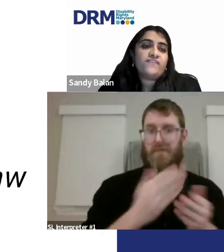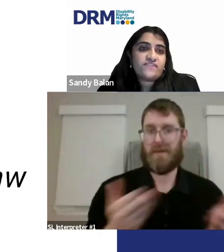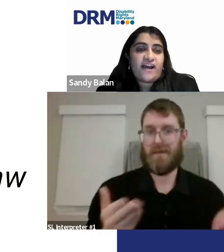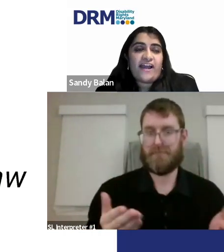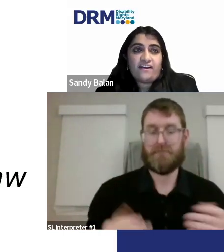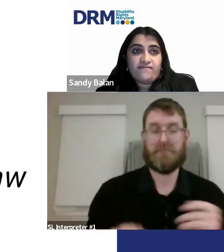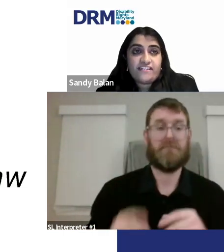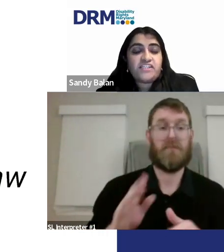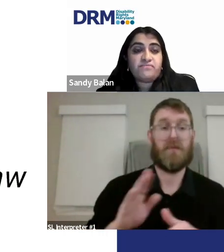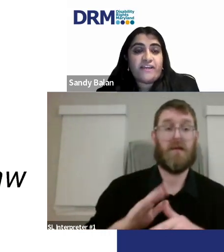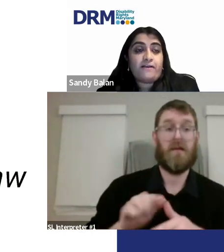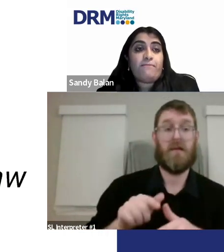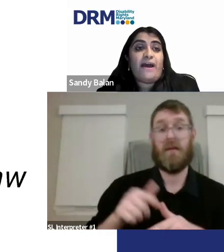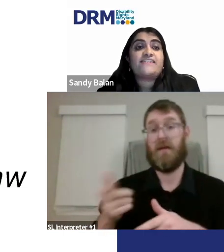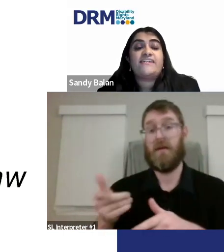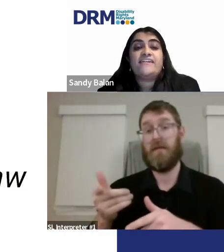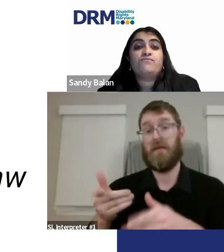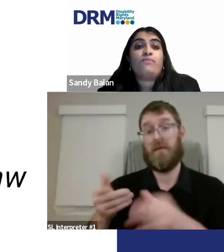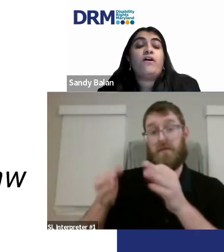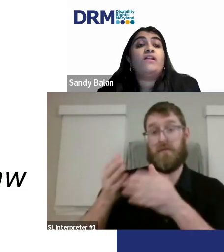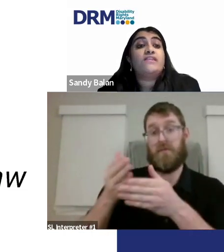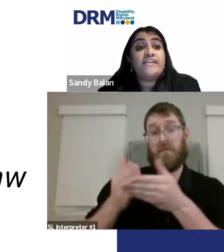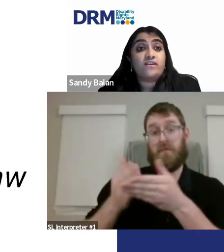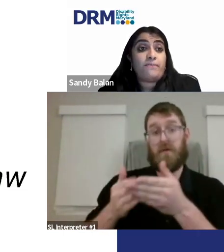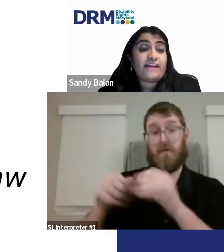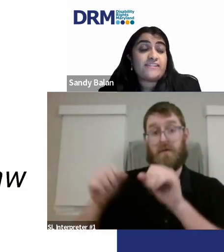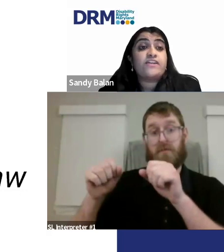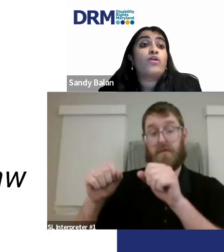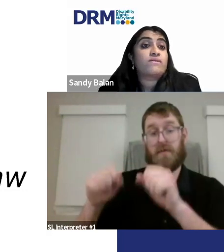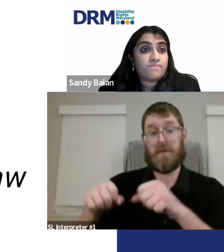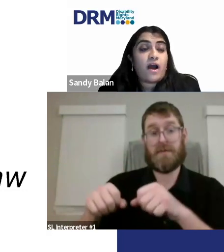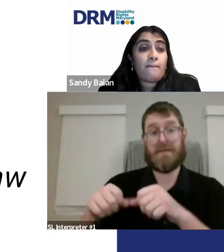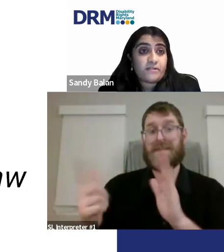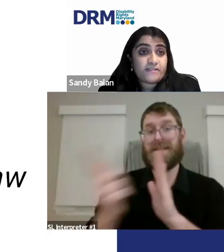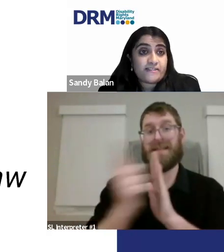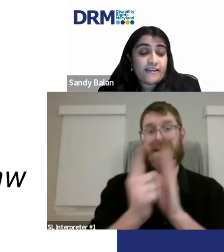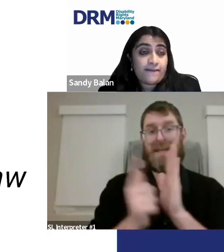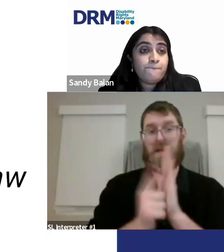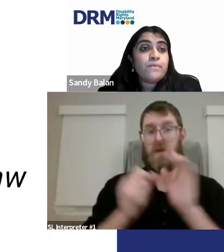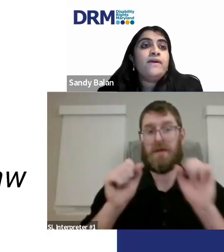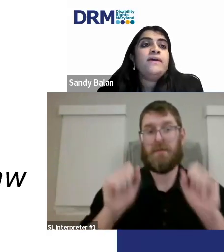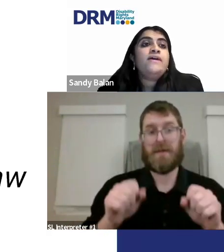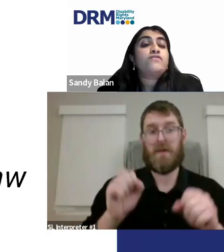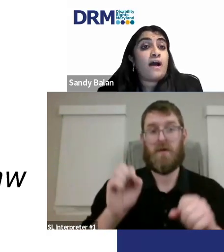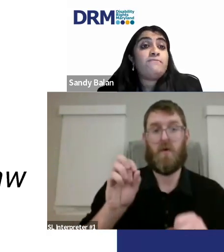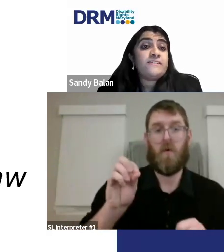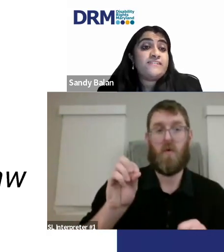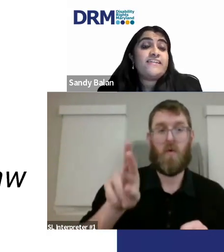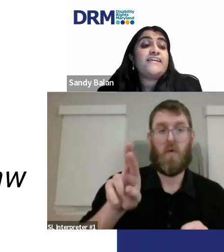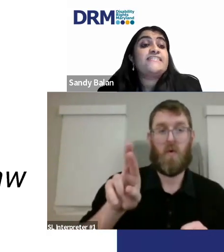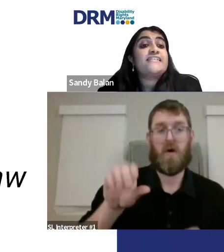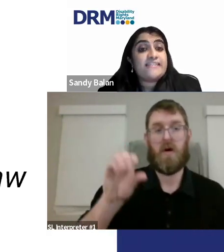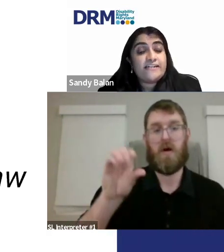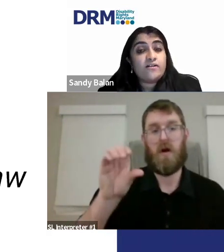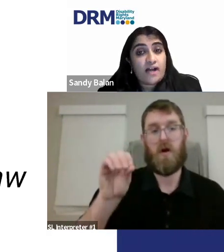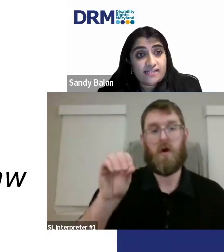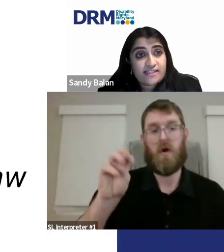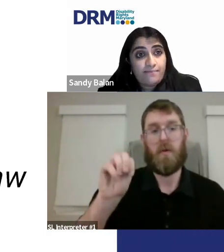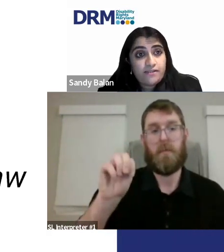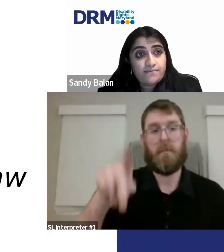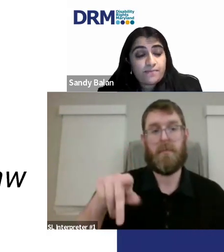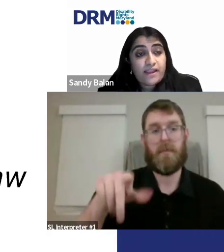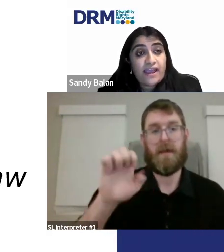So on the other side of decision-making capacity is what we call legal capacity or competency. So competency is a